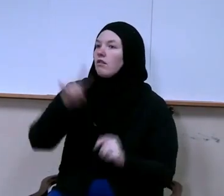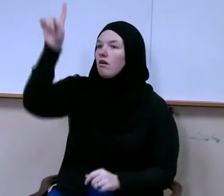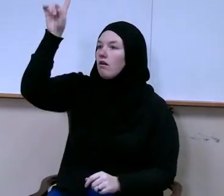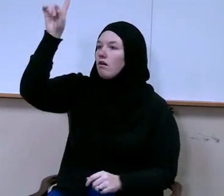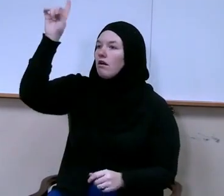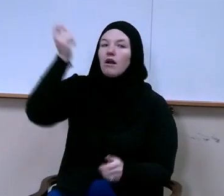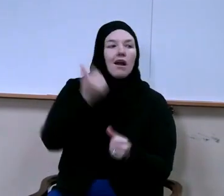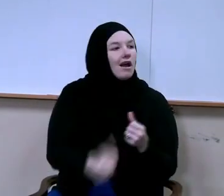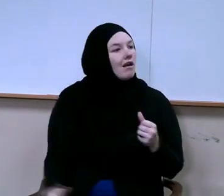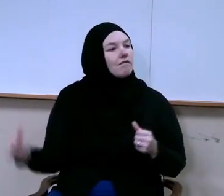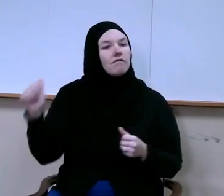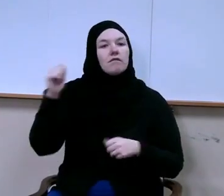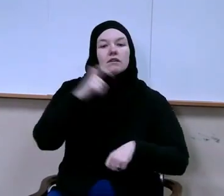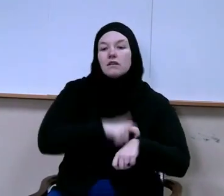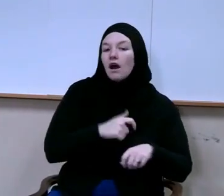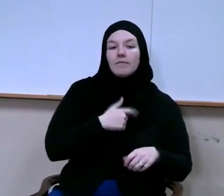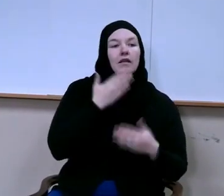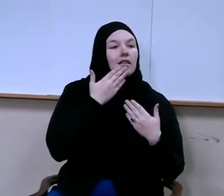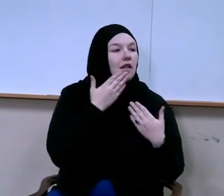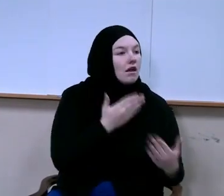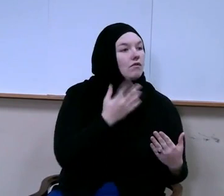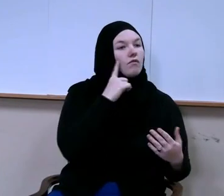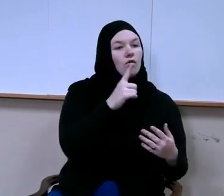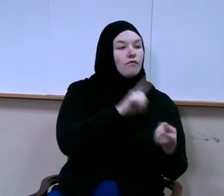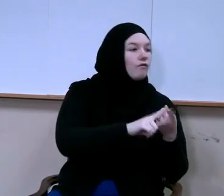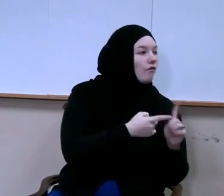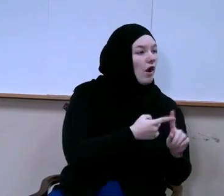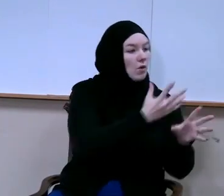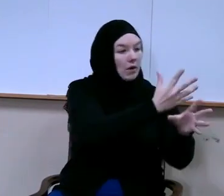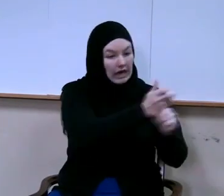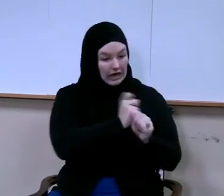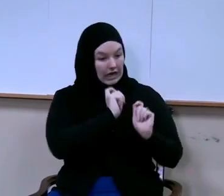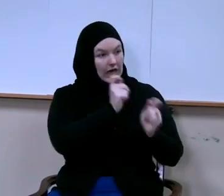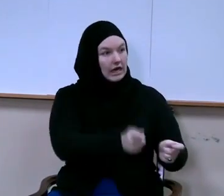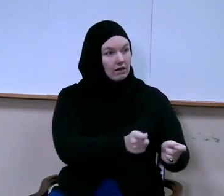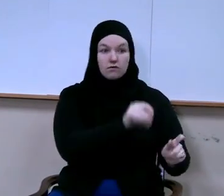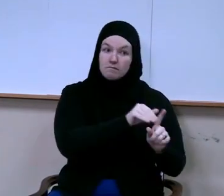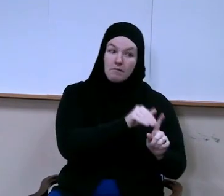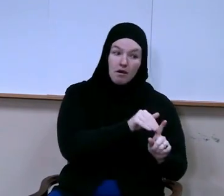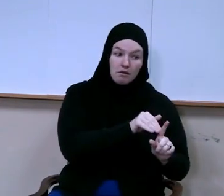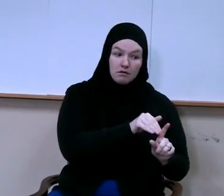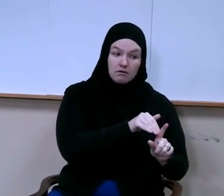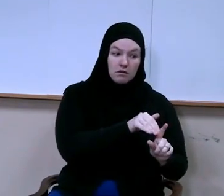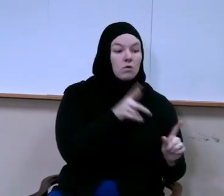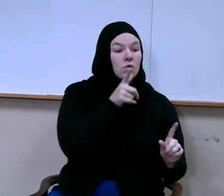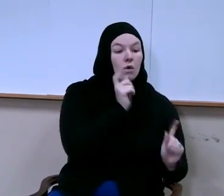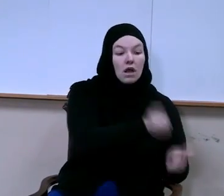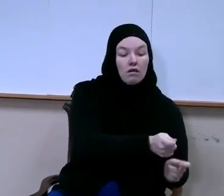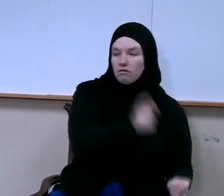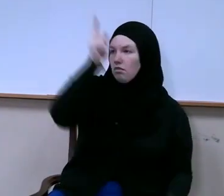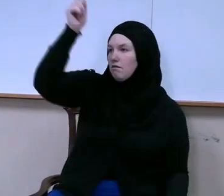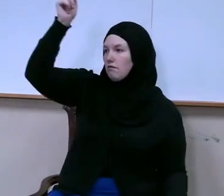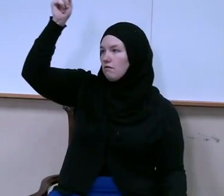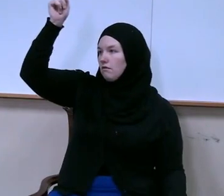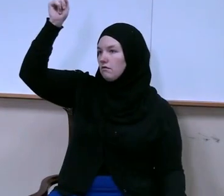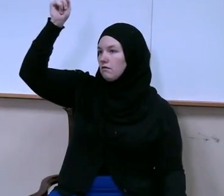in every turn and every corner. Whenever they get something, remind them that it is from